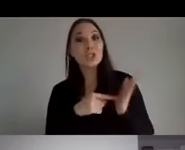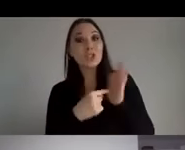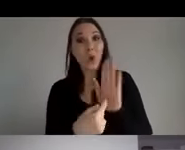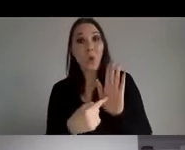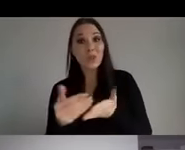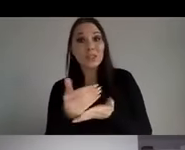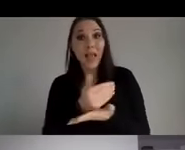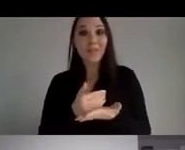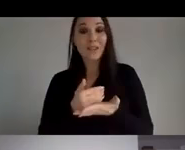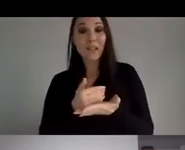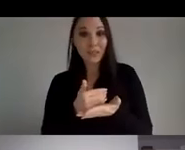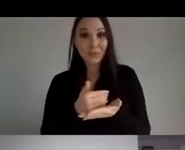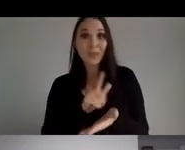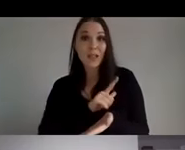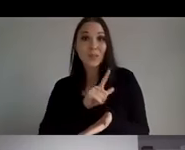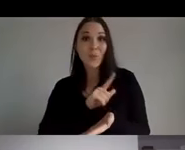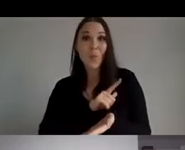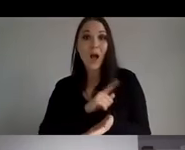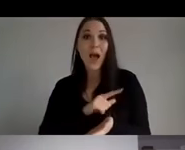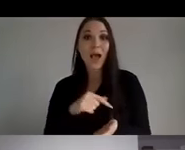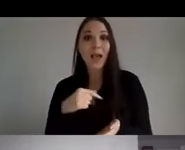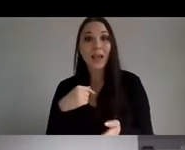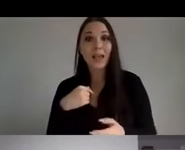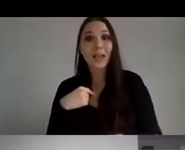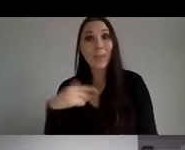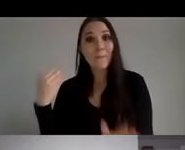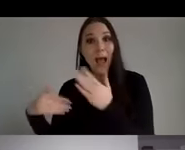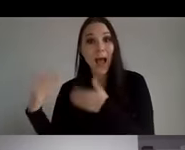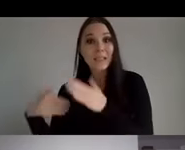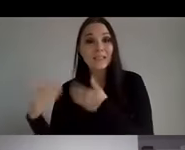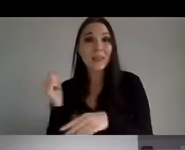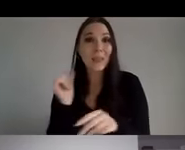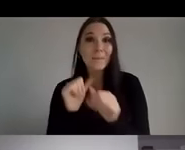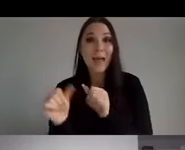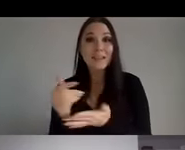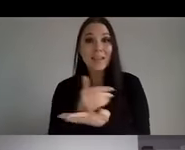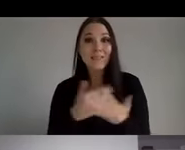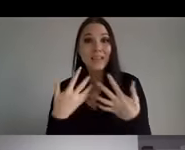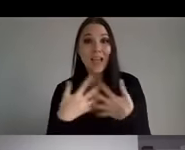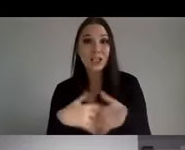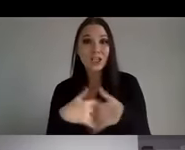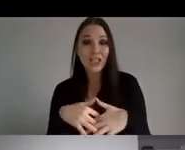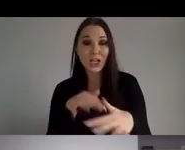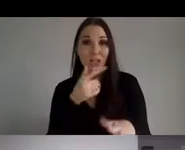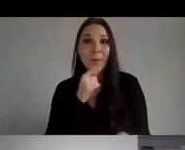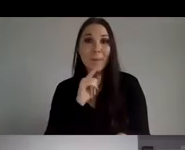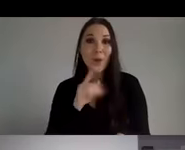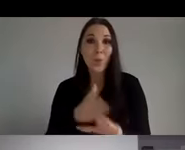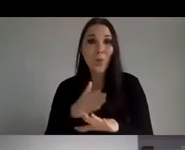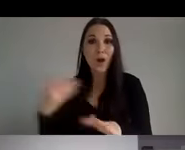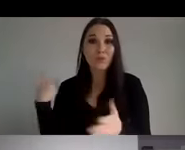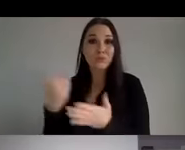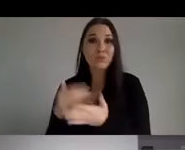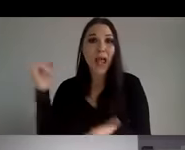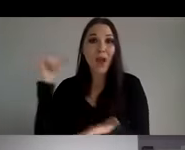that's why I saw in the past. So the best safety engineers were people who worked a long time in aerospace, then